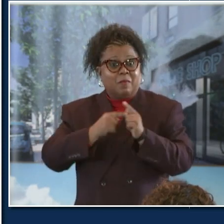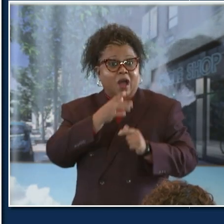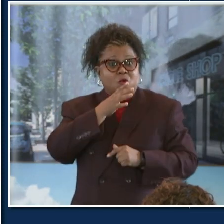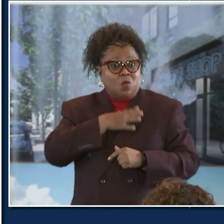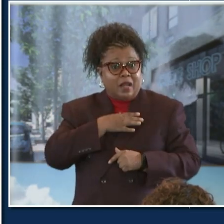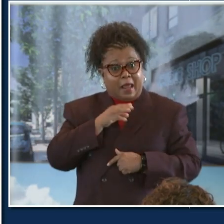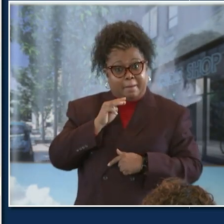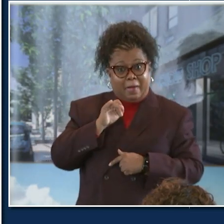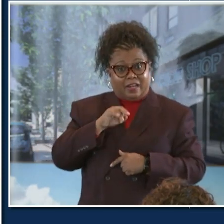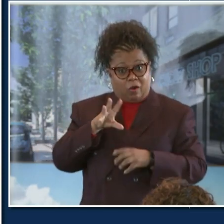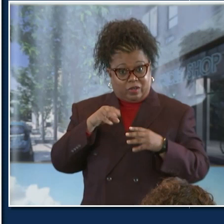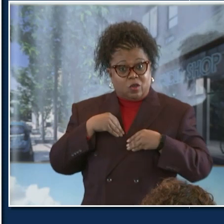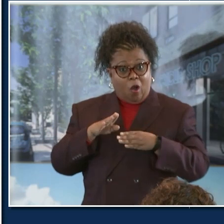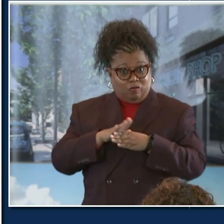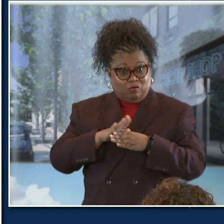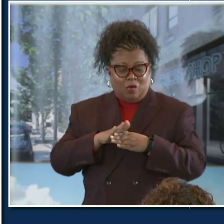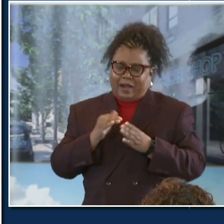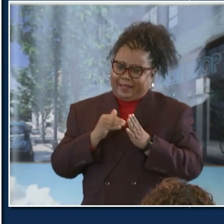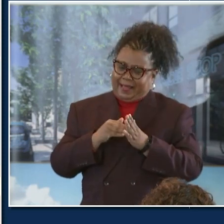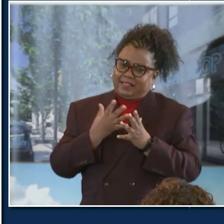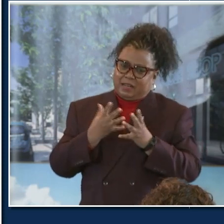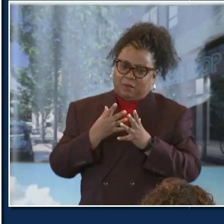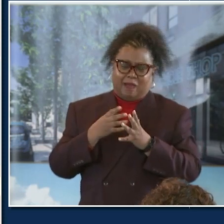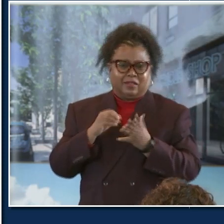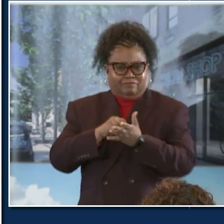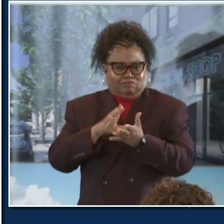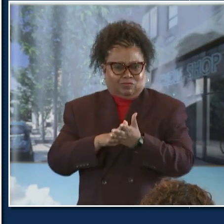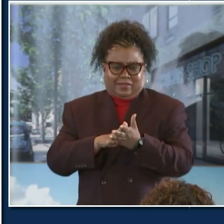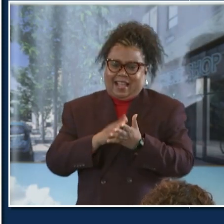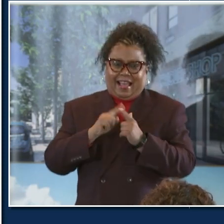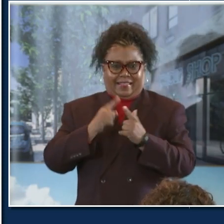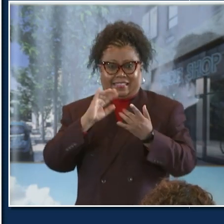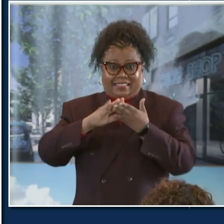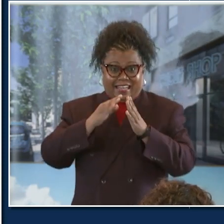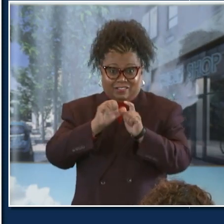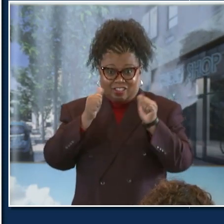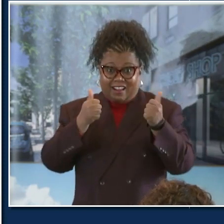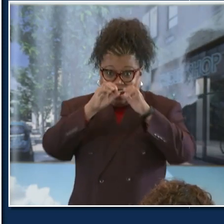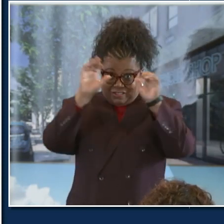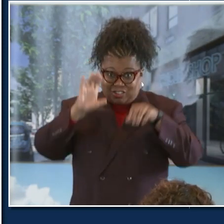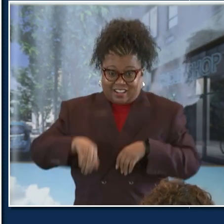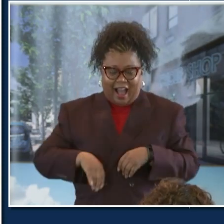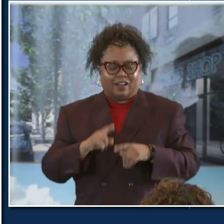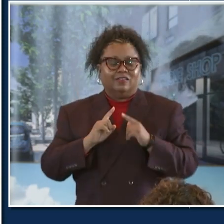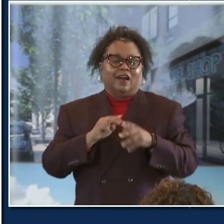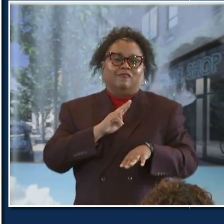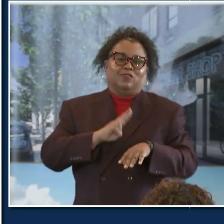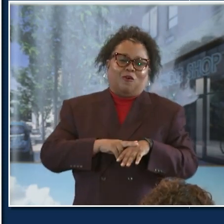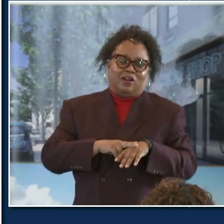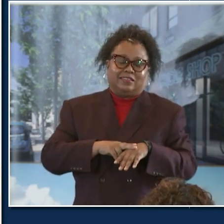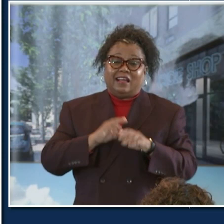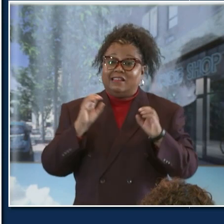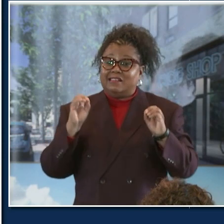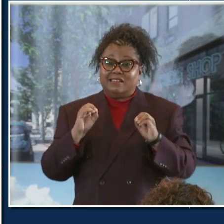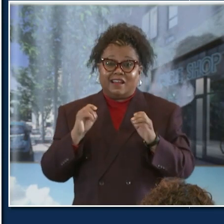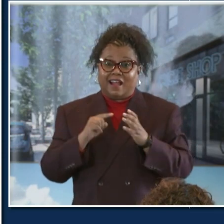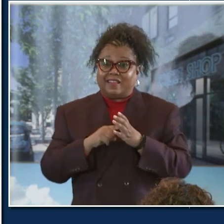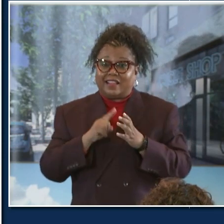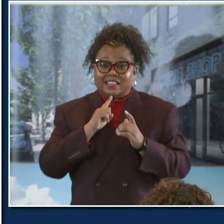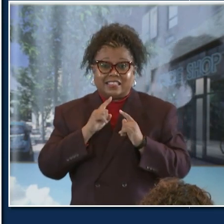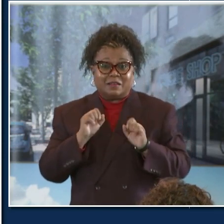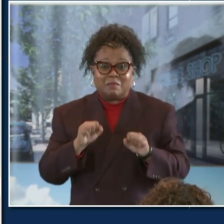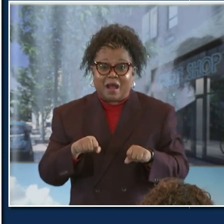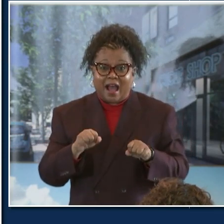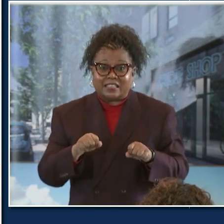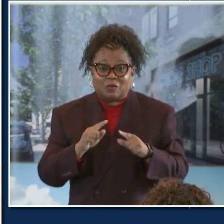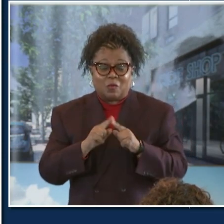and minority-owned firms. Again, I think probably a record in the city of Chicago. Of course, none of this would be